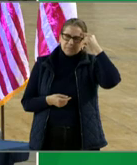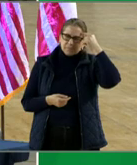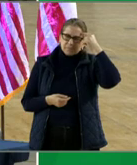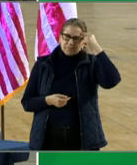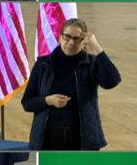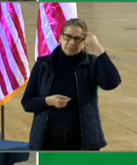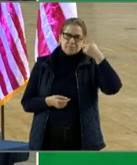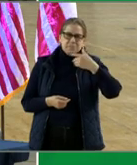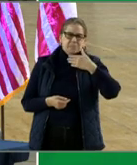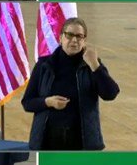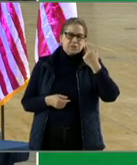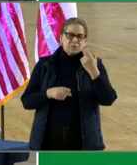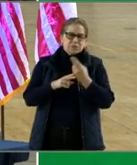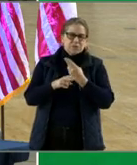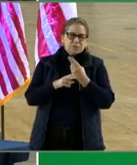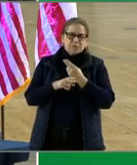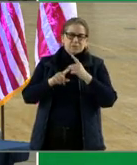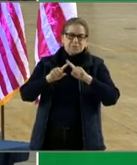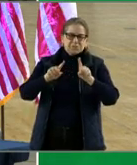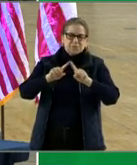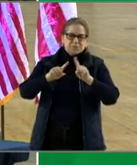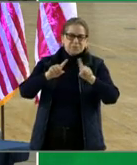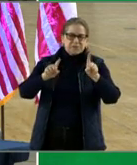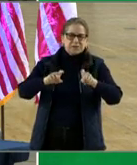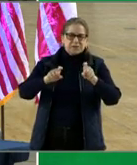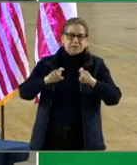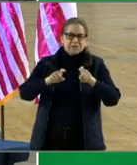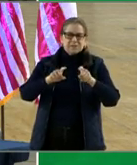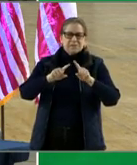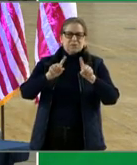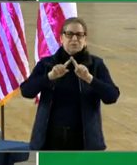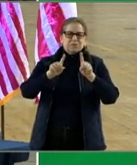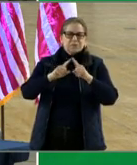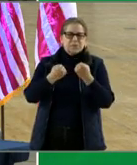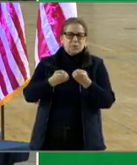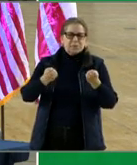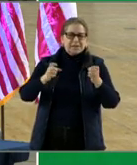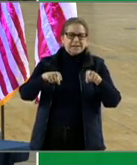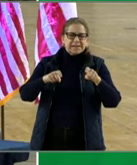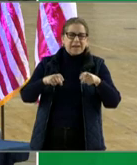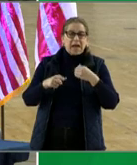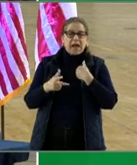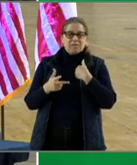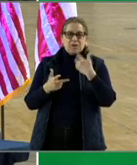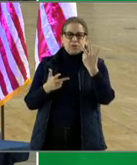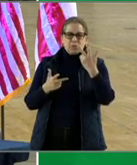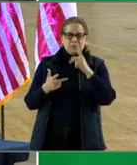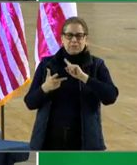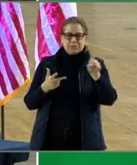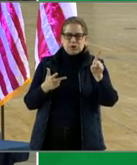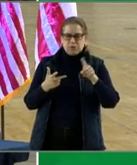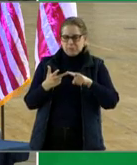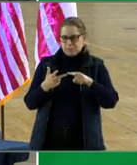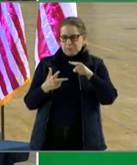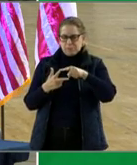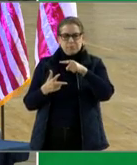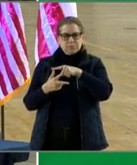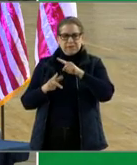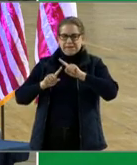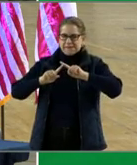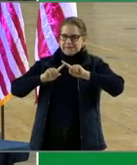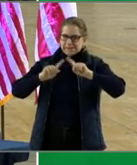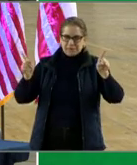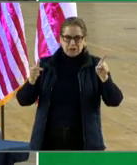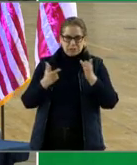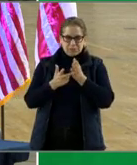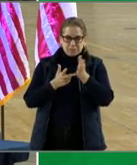of equipment that they use to run tests, so we would have a minimum of 3 different instruments that could be used to run the COVID-19